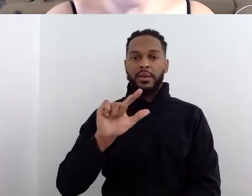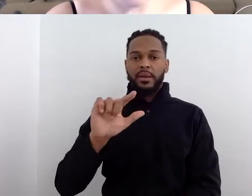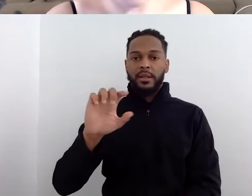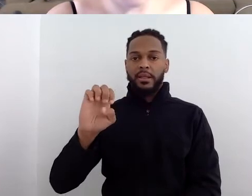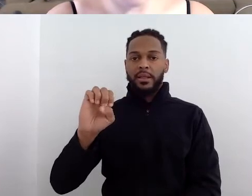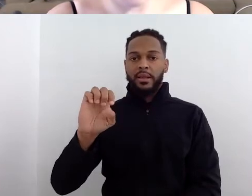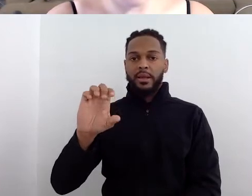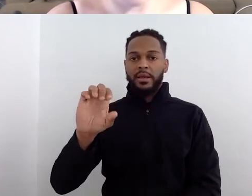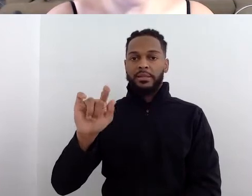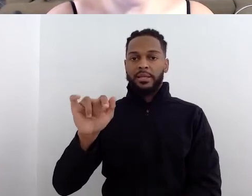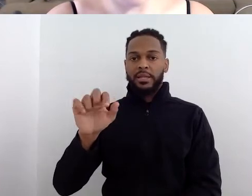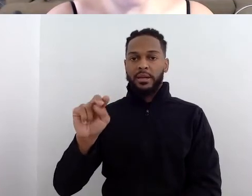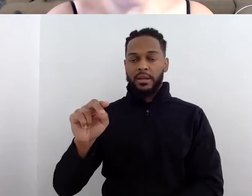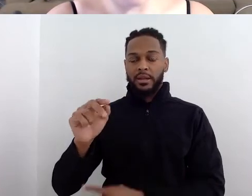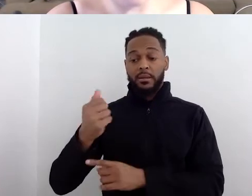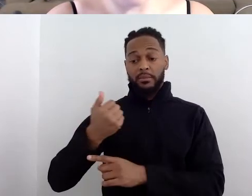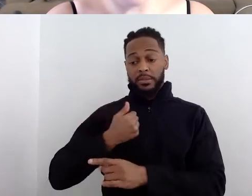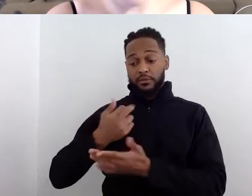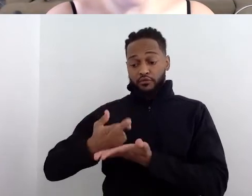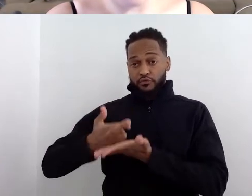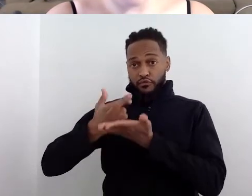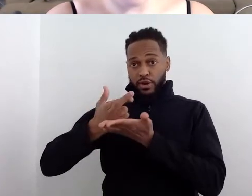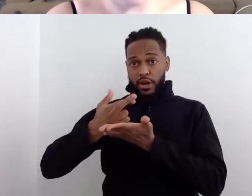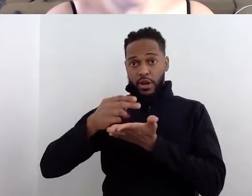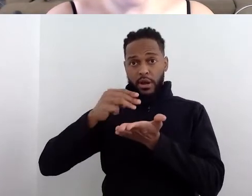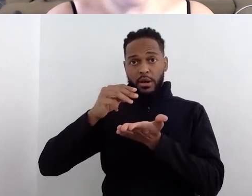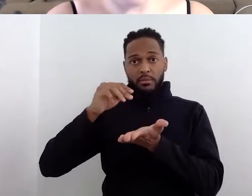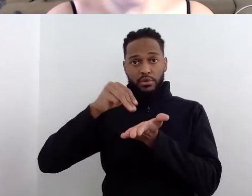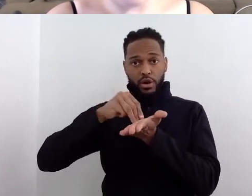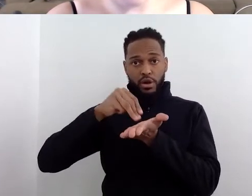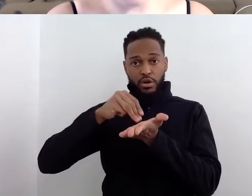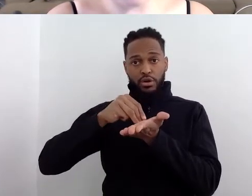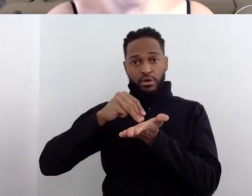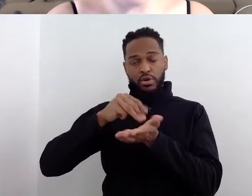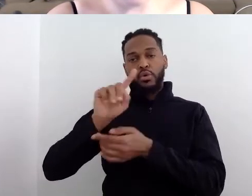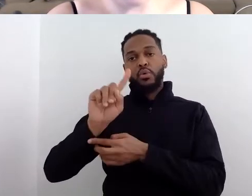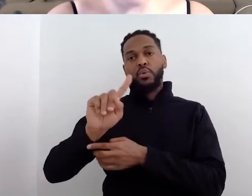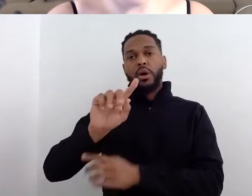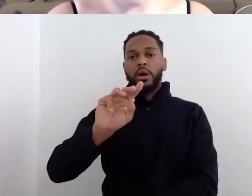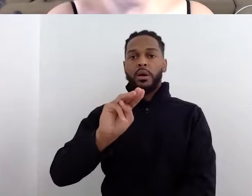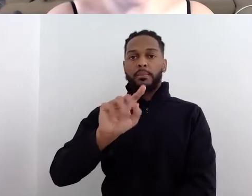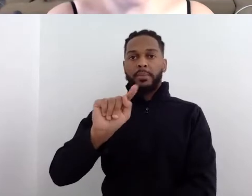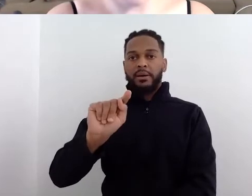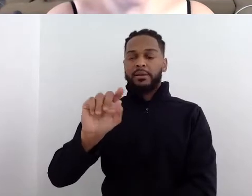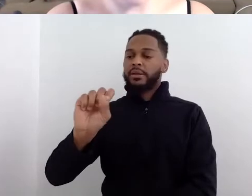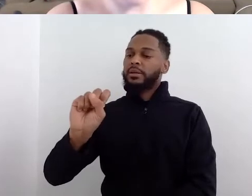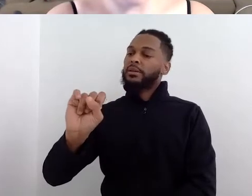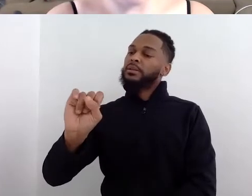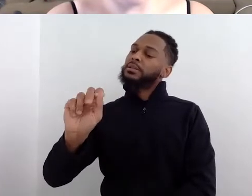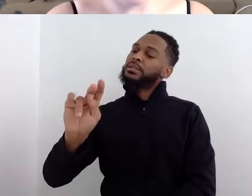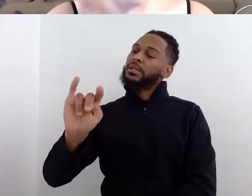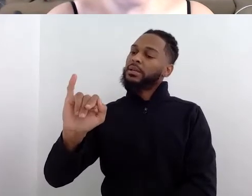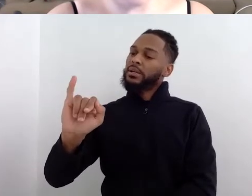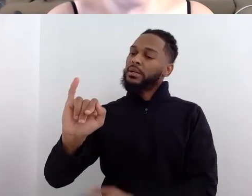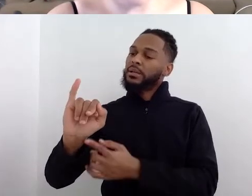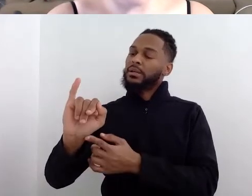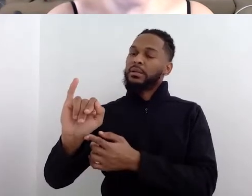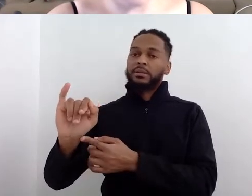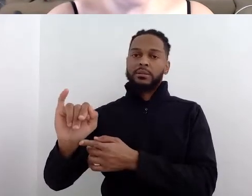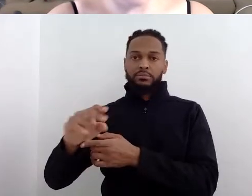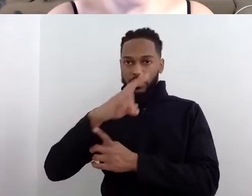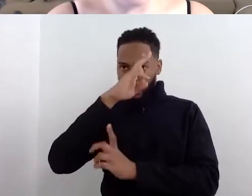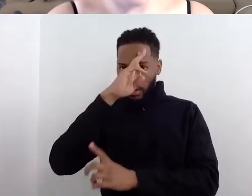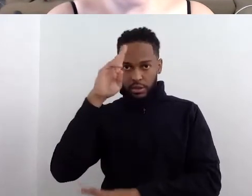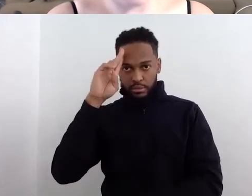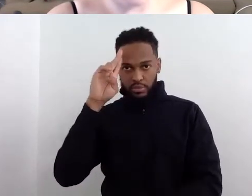Mount Sinai. So while I mostly specialize in people that have had some kind of neurological injury, spinal cord injury